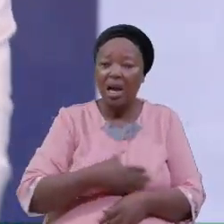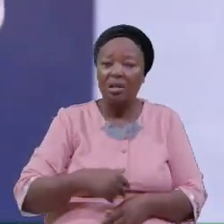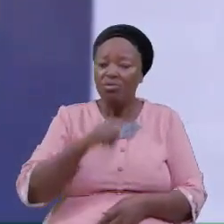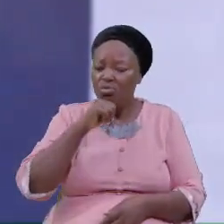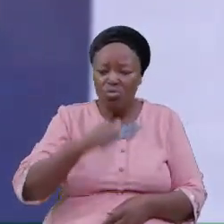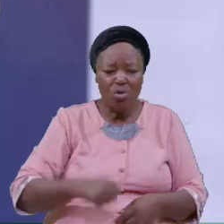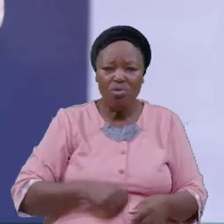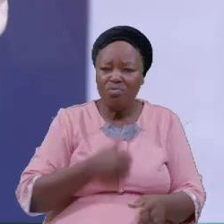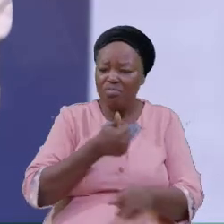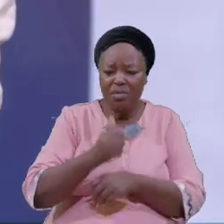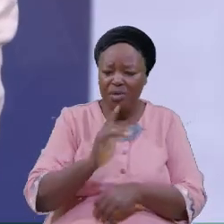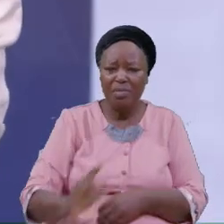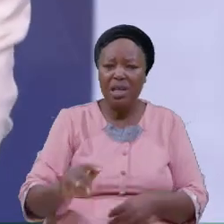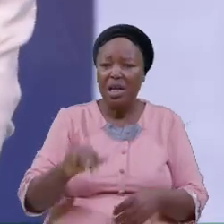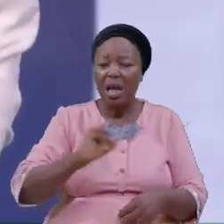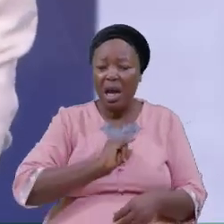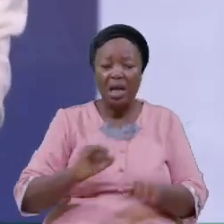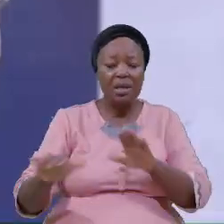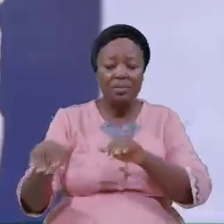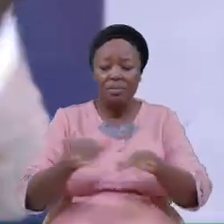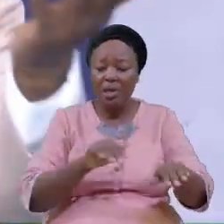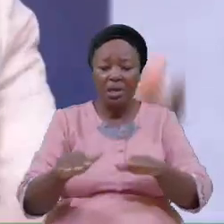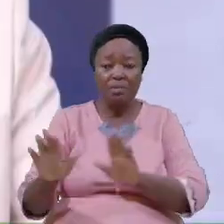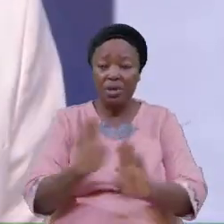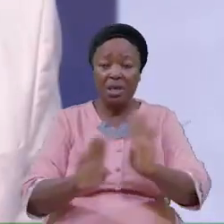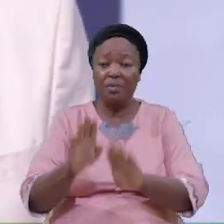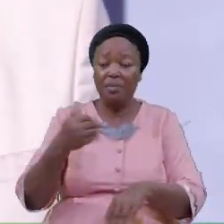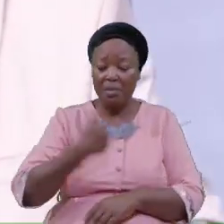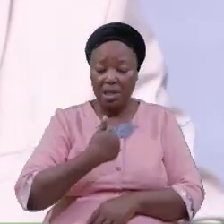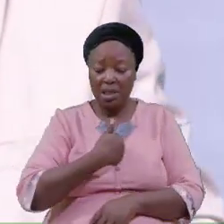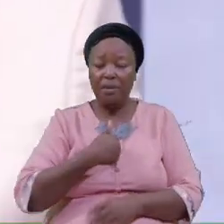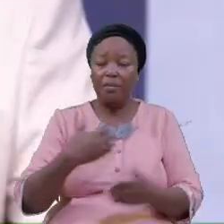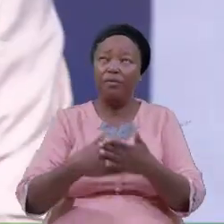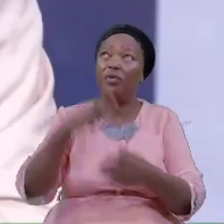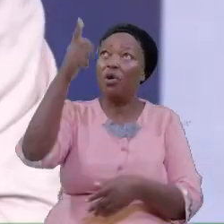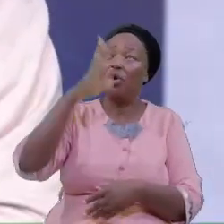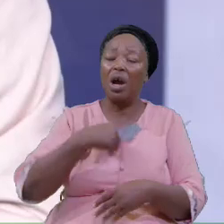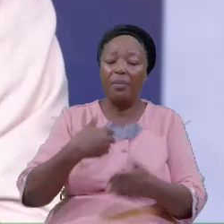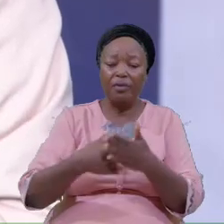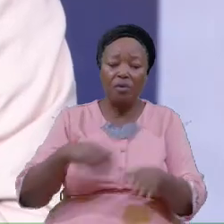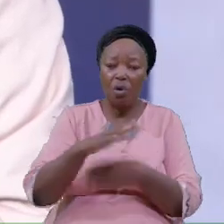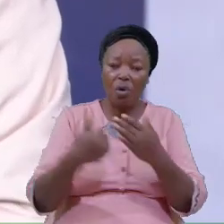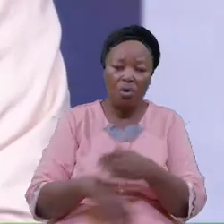I behaved myself before God and before you all.